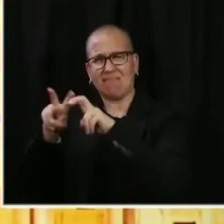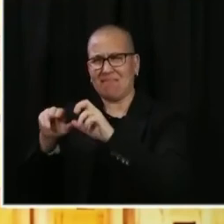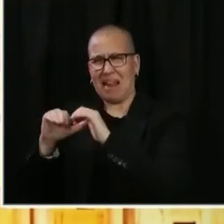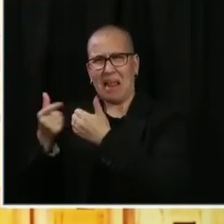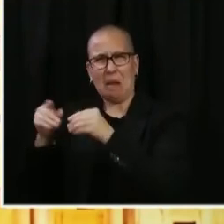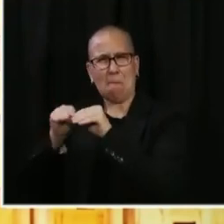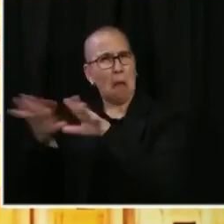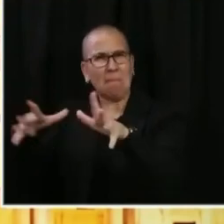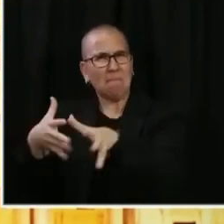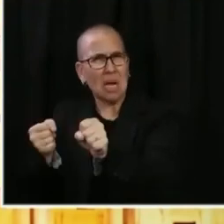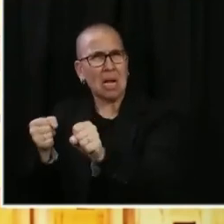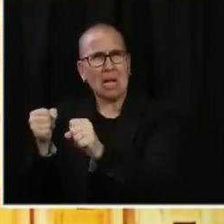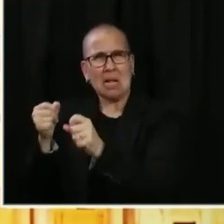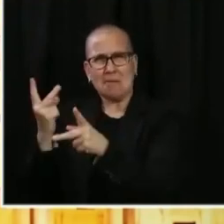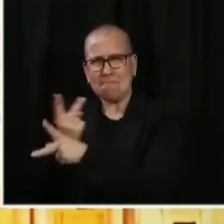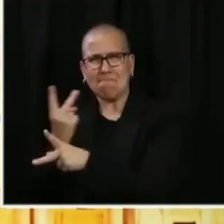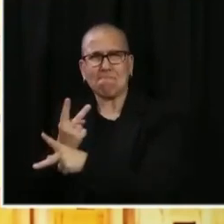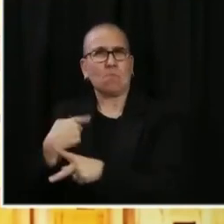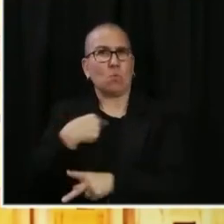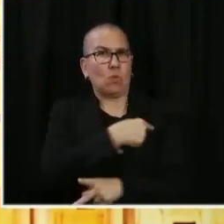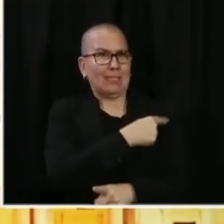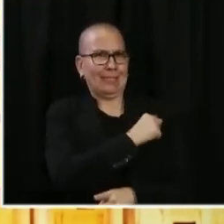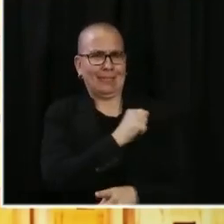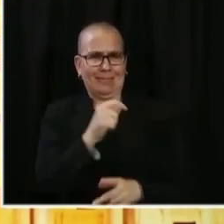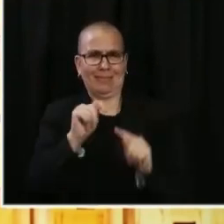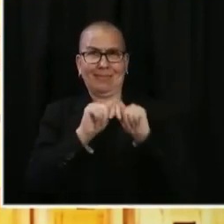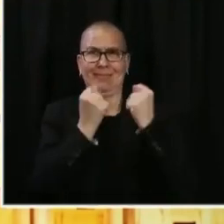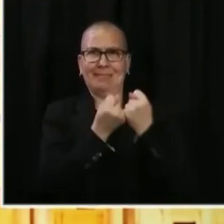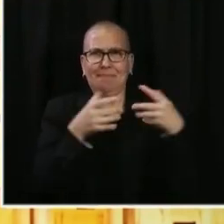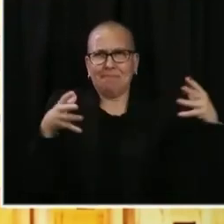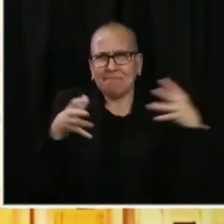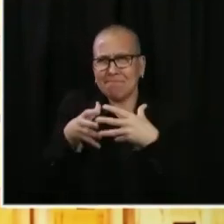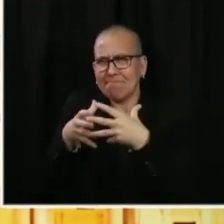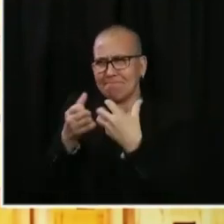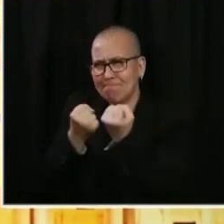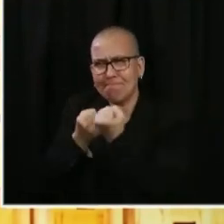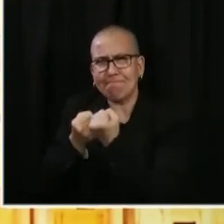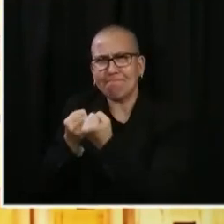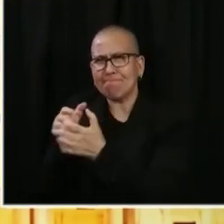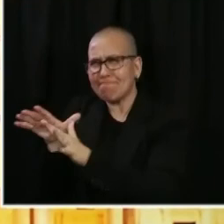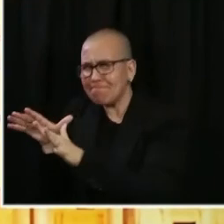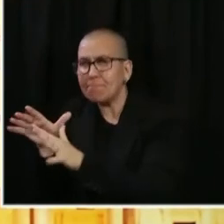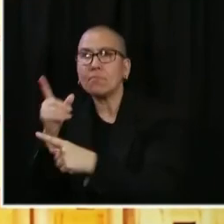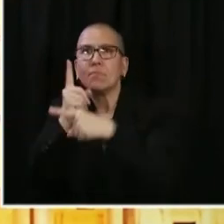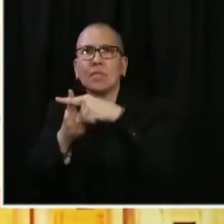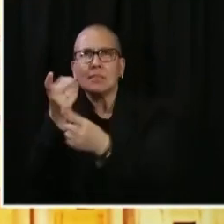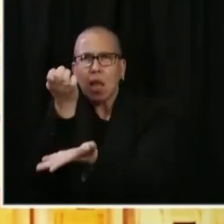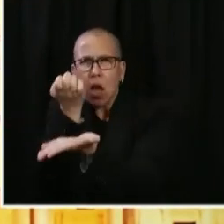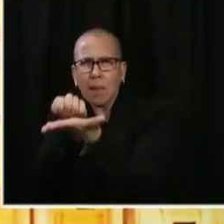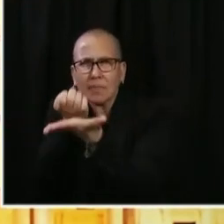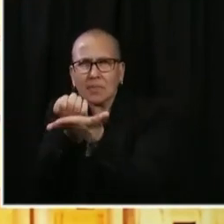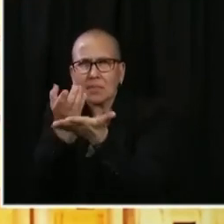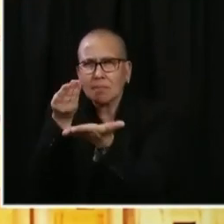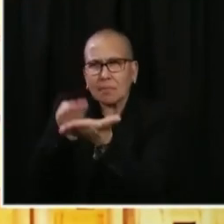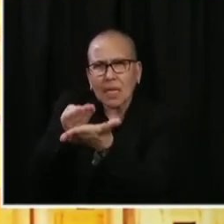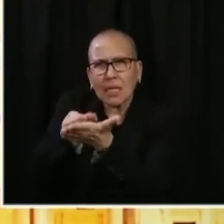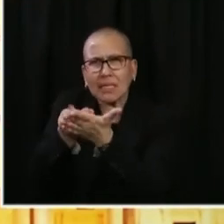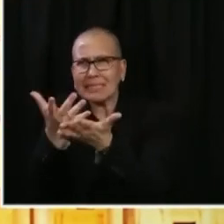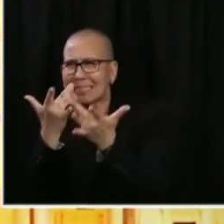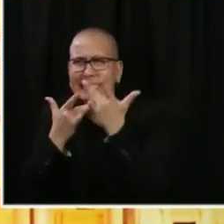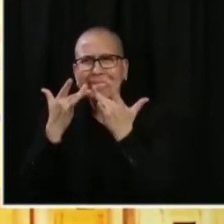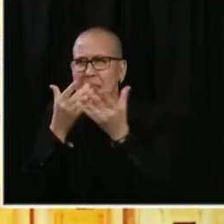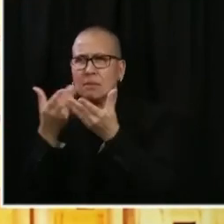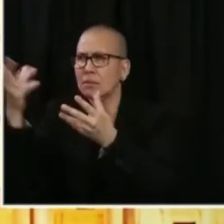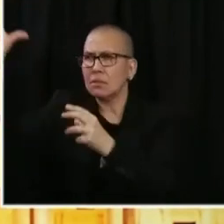protects public health and improves economic stability. This means a cautious, strategic steps forward, and it means clear measures